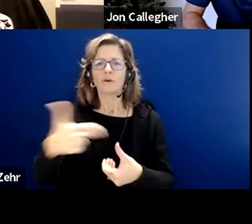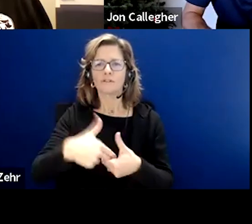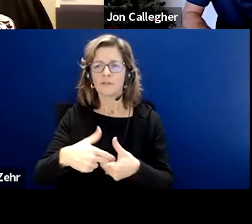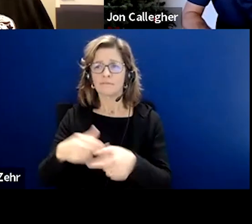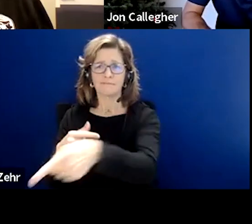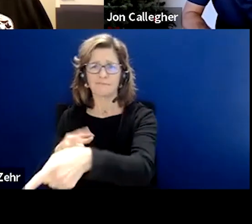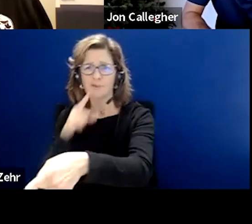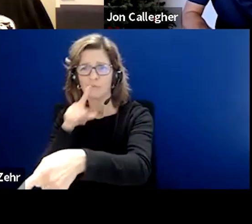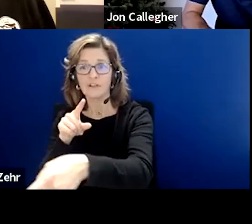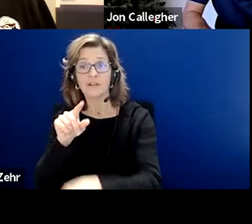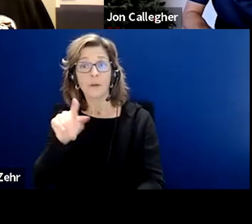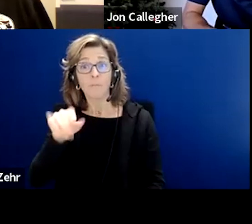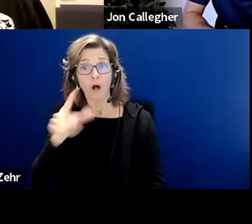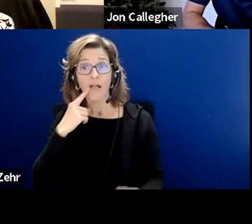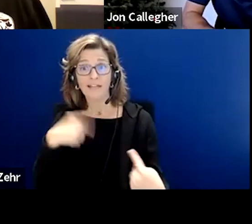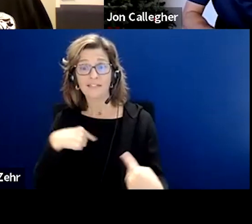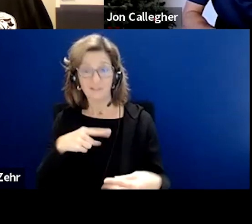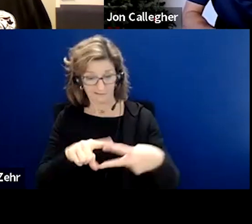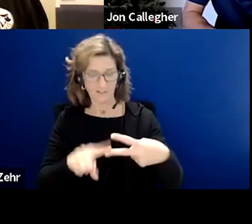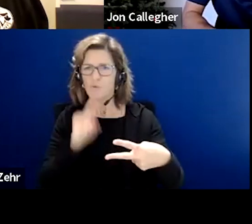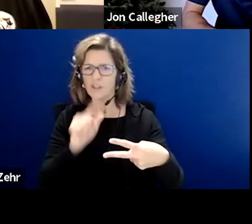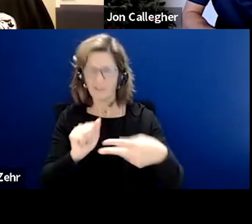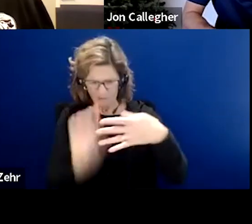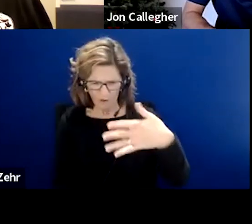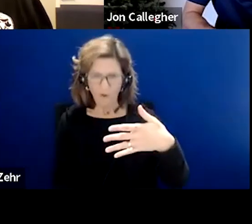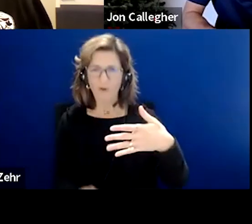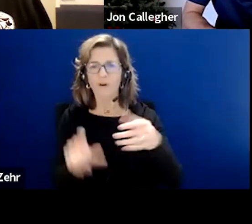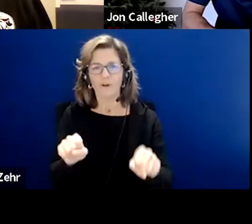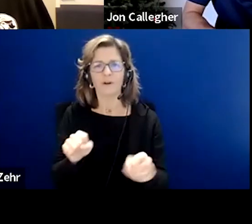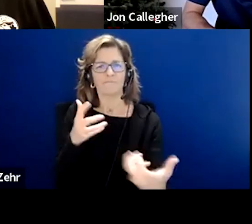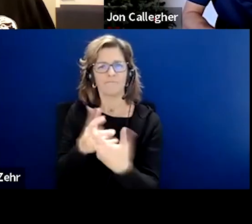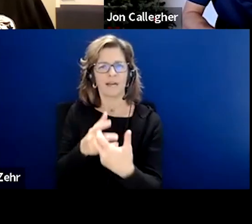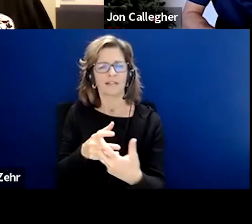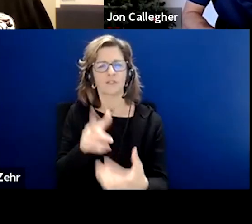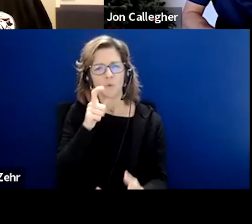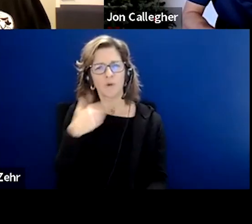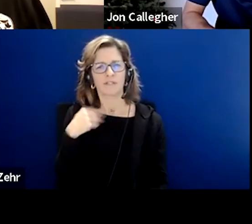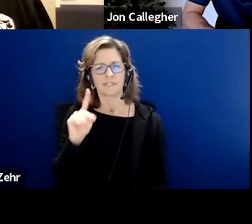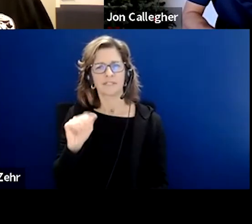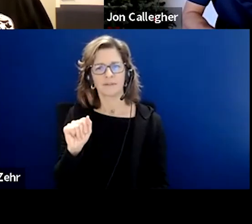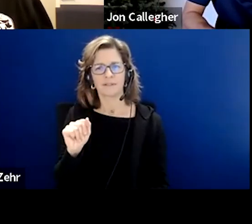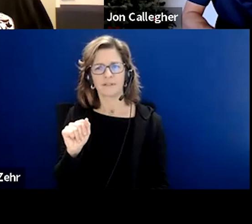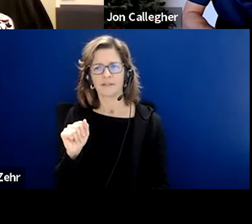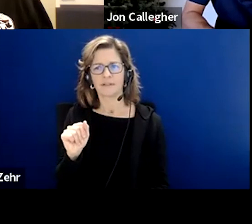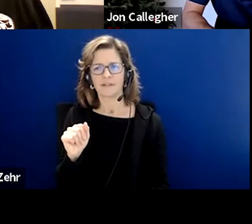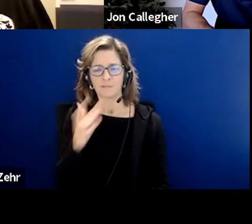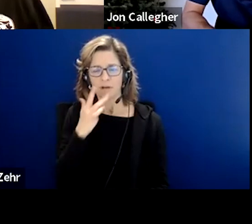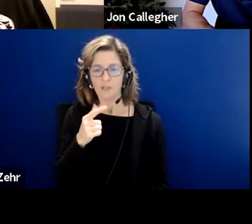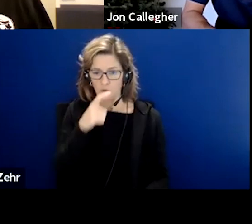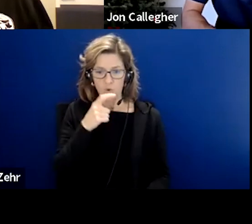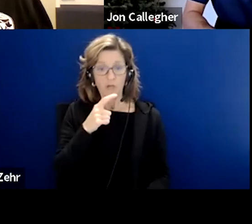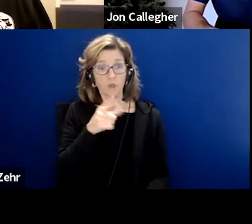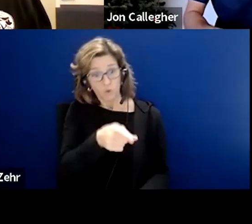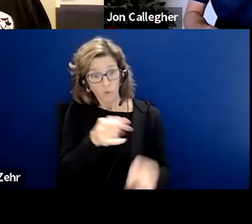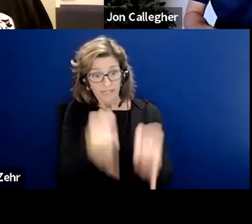them, definitely. I think it's more what you want as an individual, and with